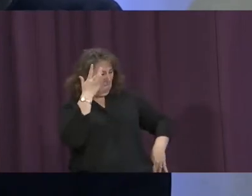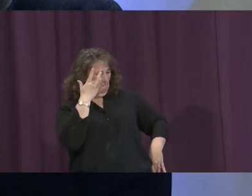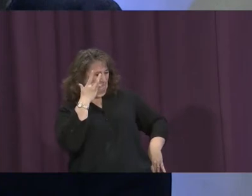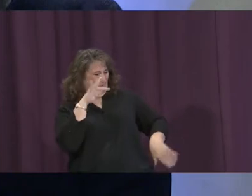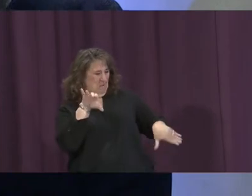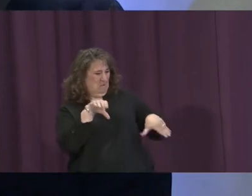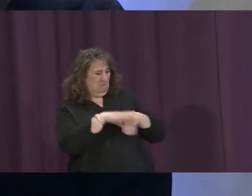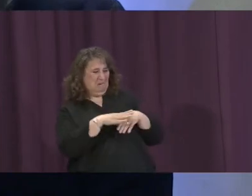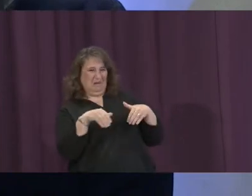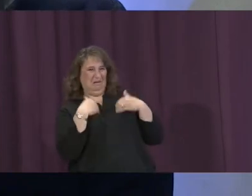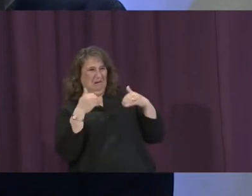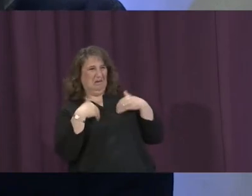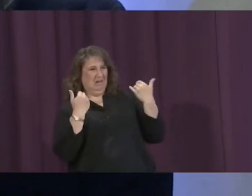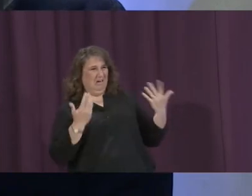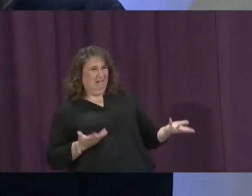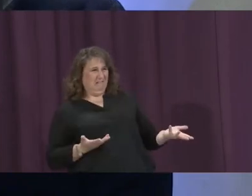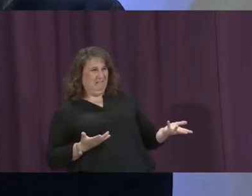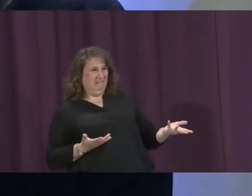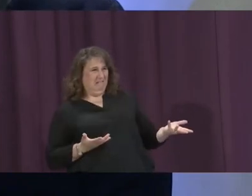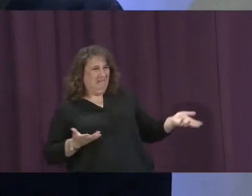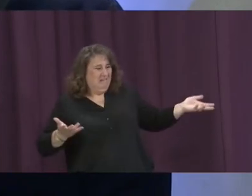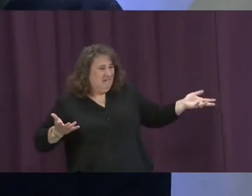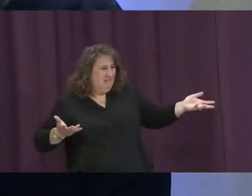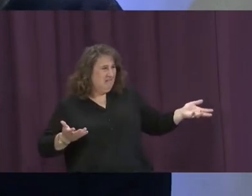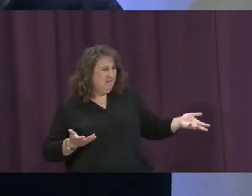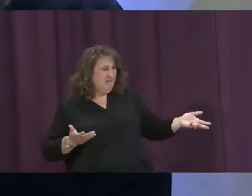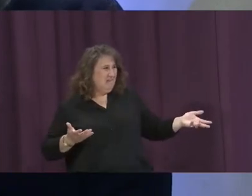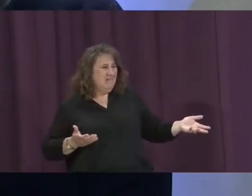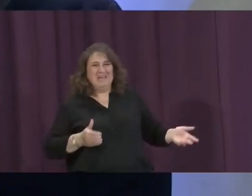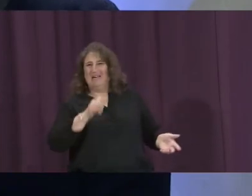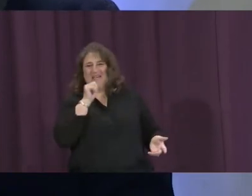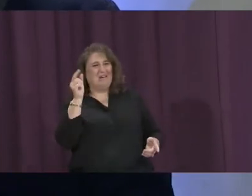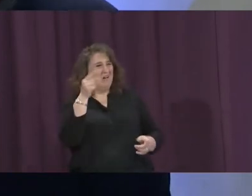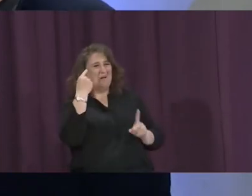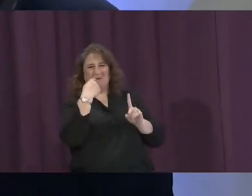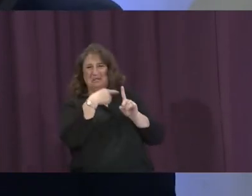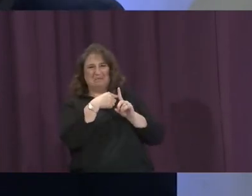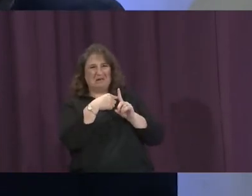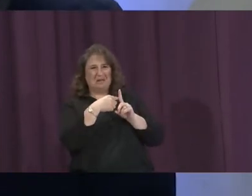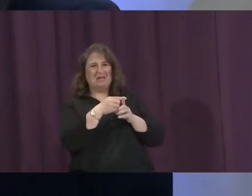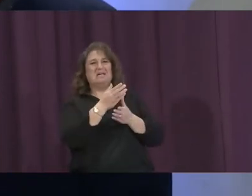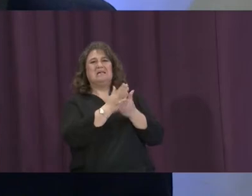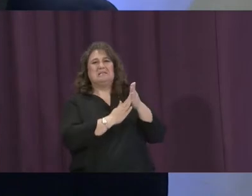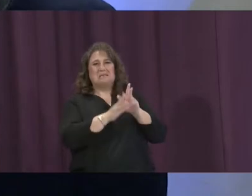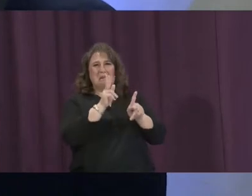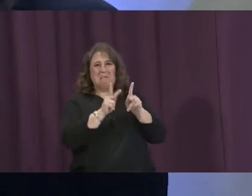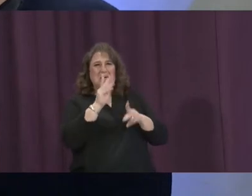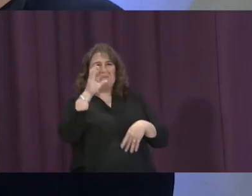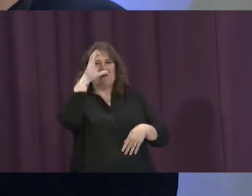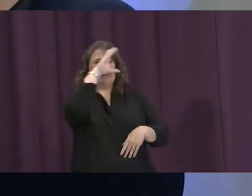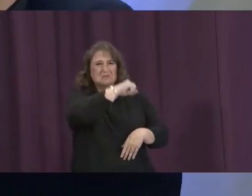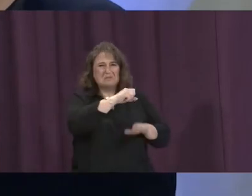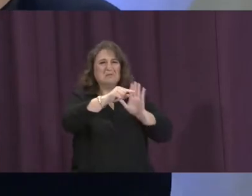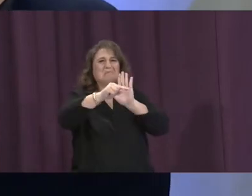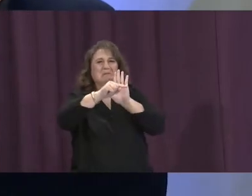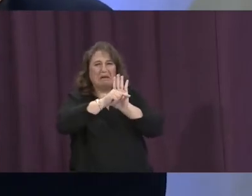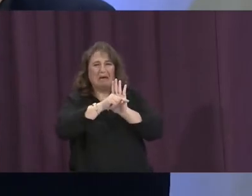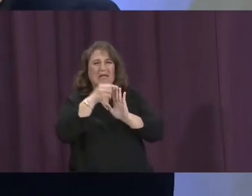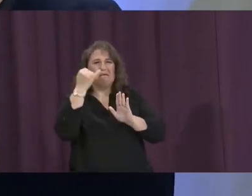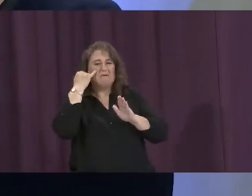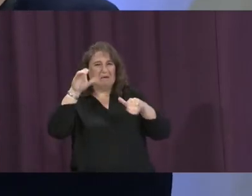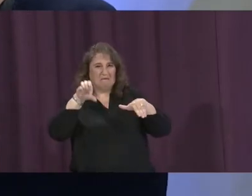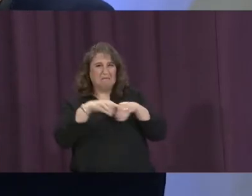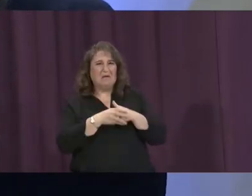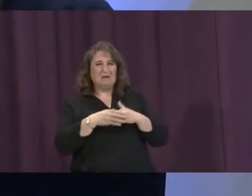You know, like, it wasn't thought of in a positive way. that was an assumption that people had. Right.-hmm. Right.